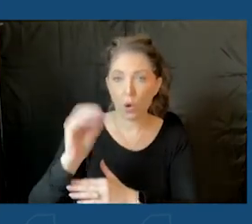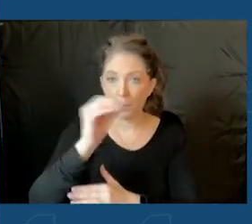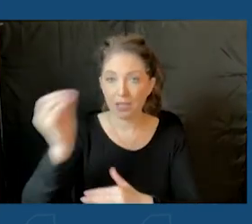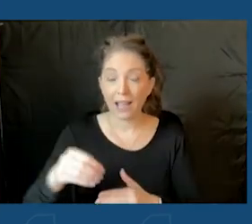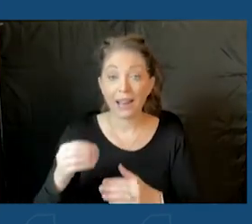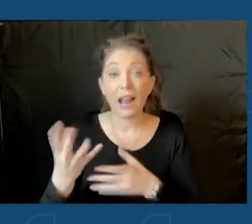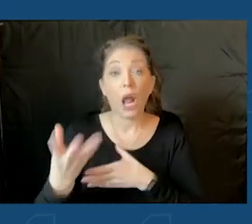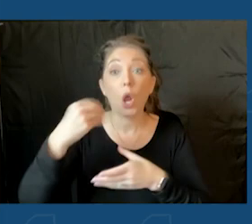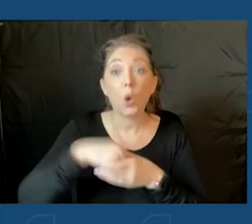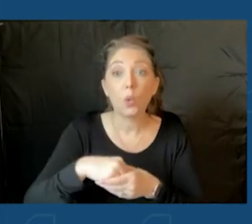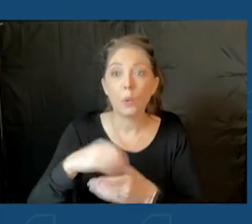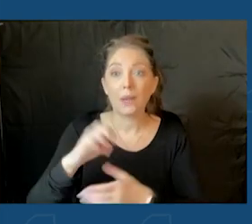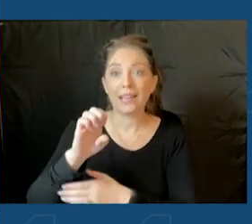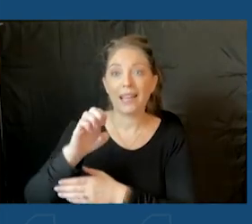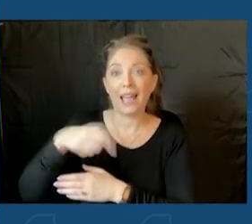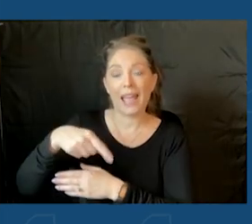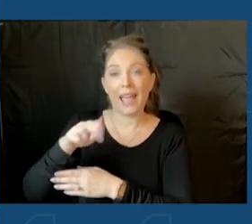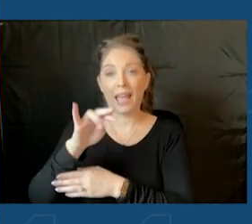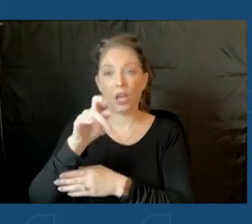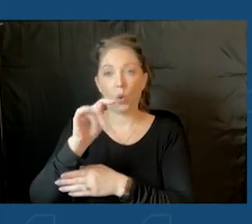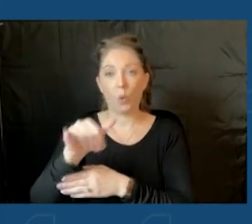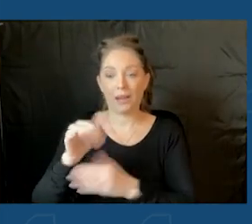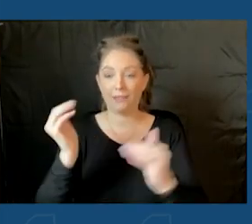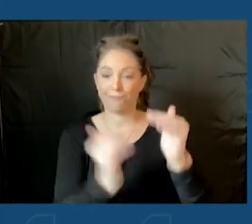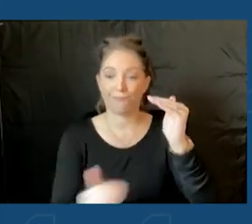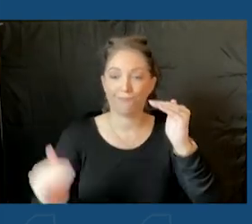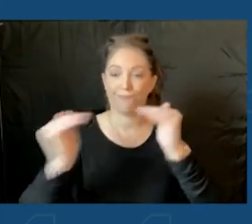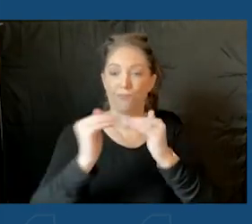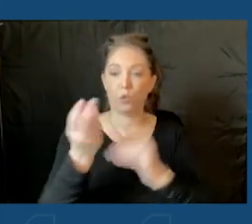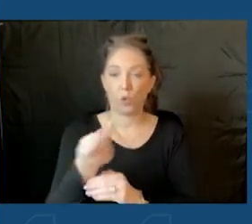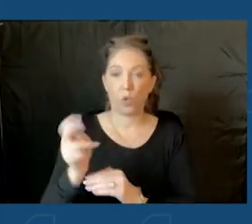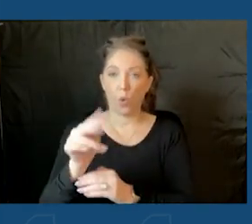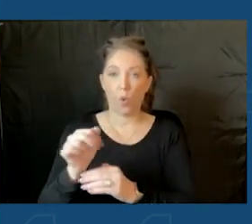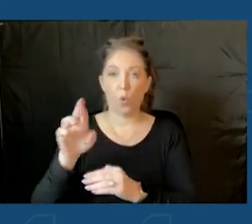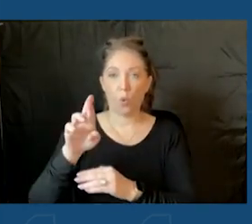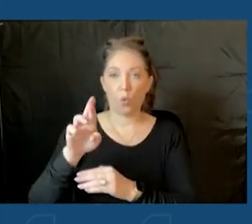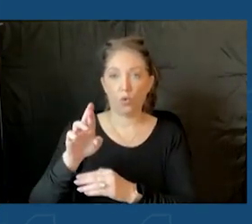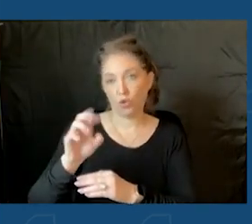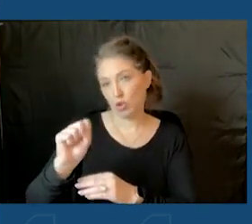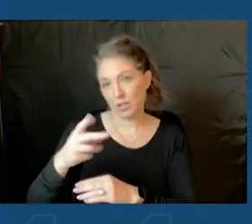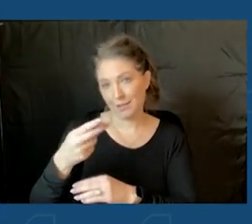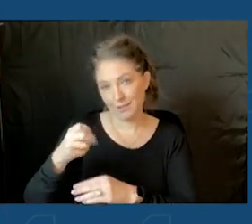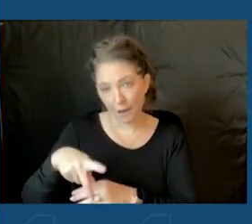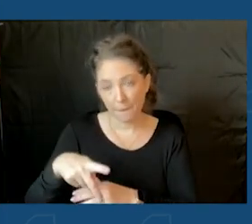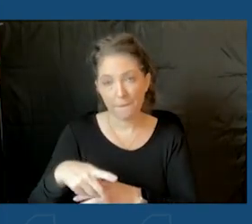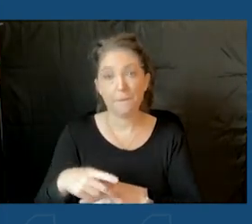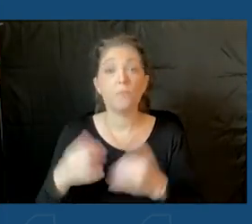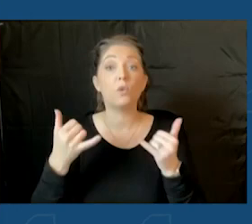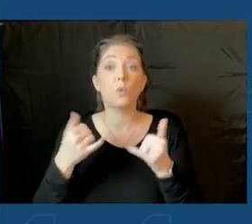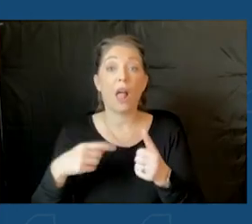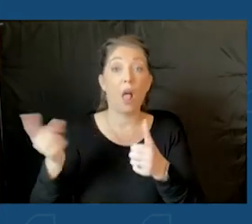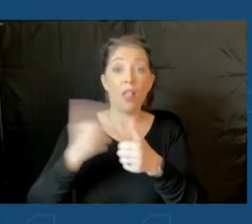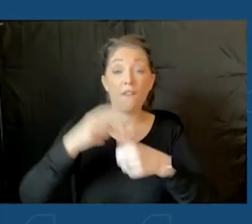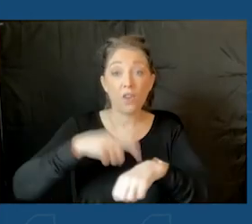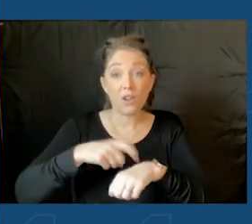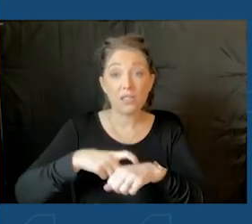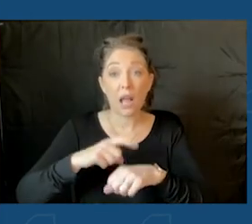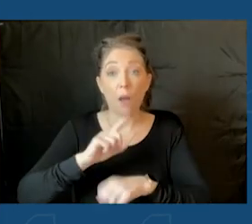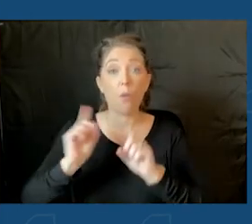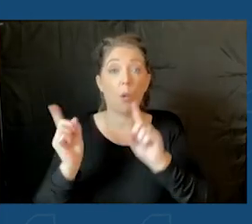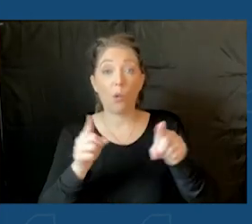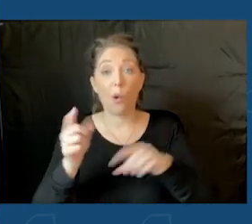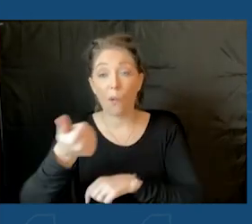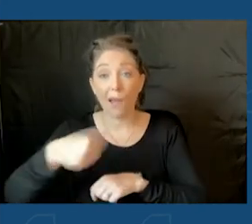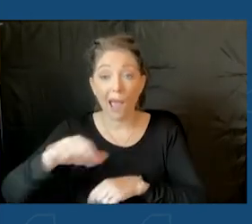at Terminal 1. And so for the first time, you can go to any airport in the United States of America, for the